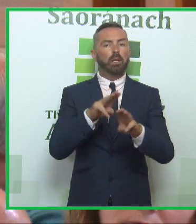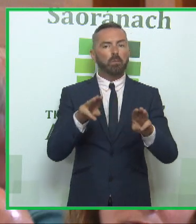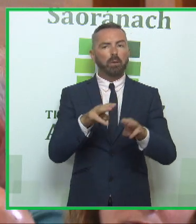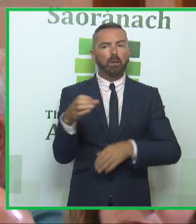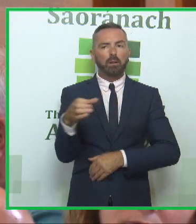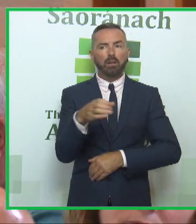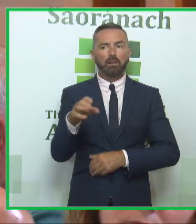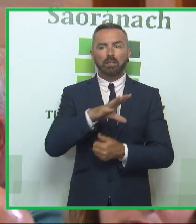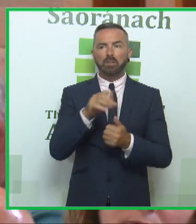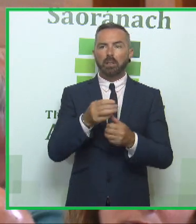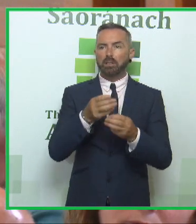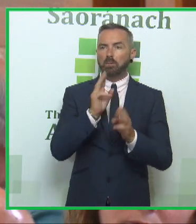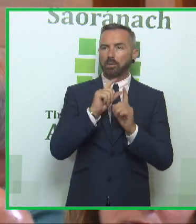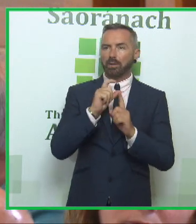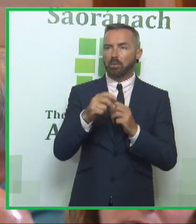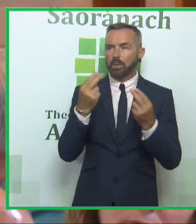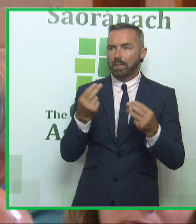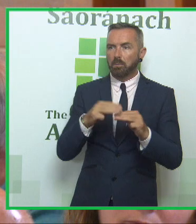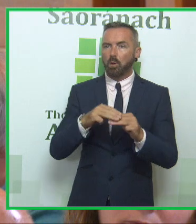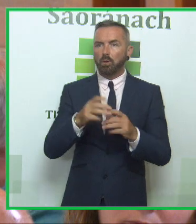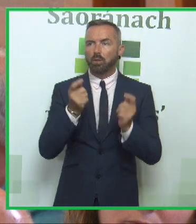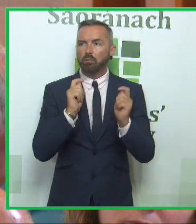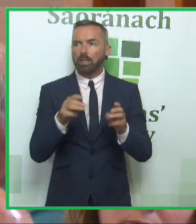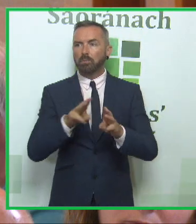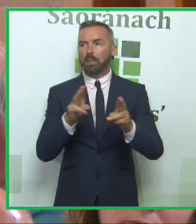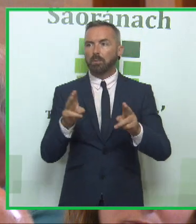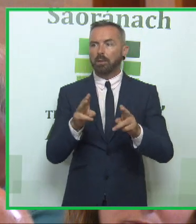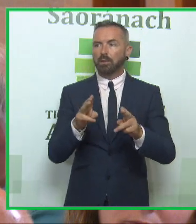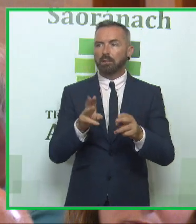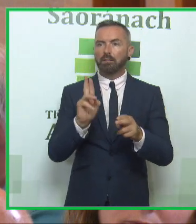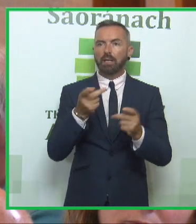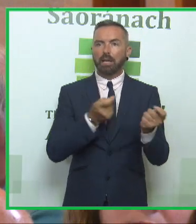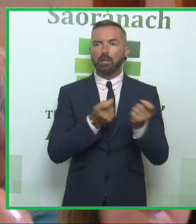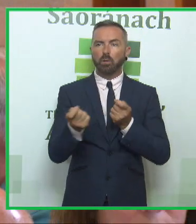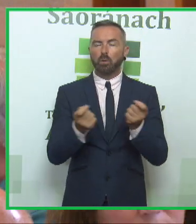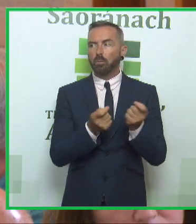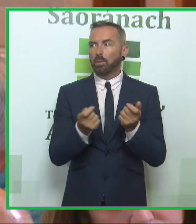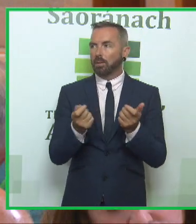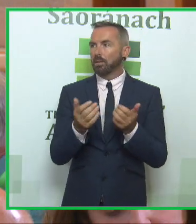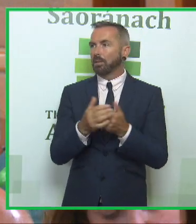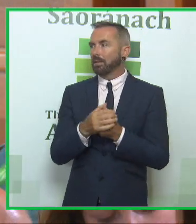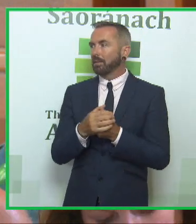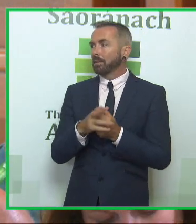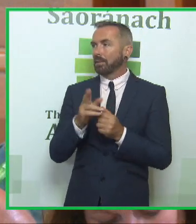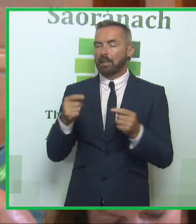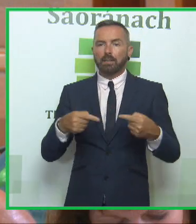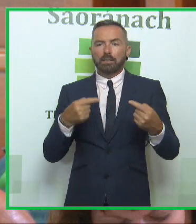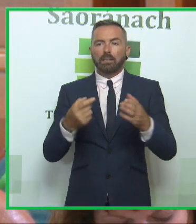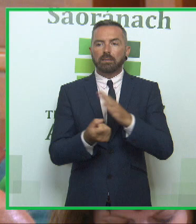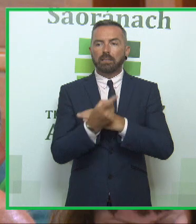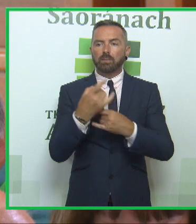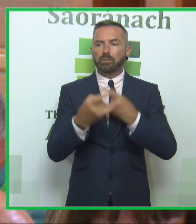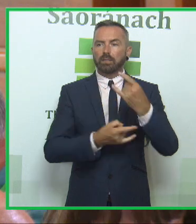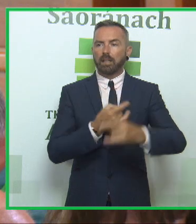especially professionals. We need more trained people in these facilities that can cope and that can tackle these issues that are